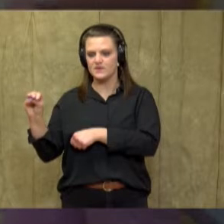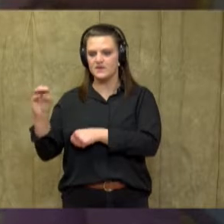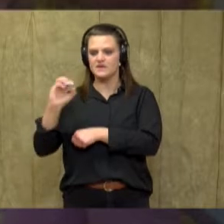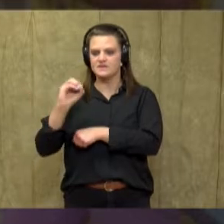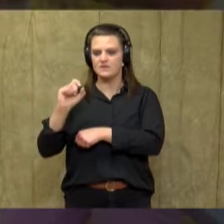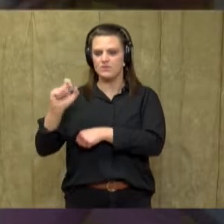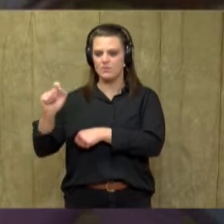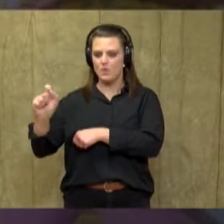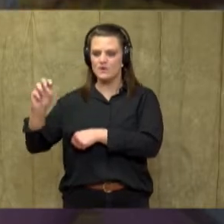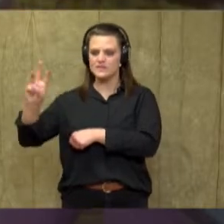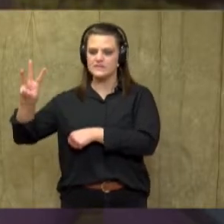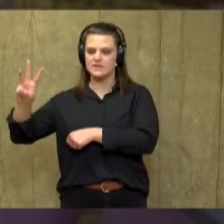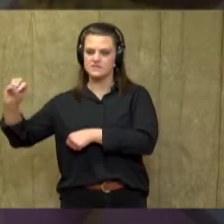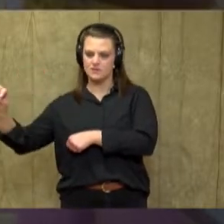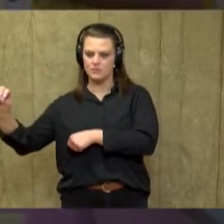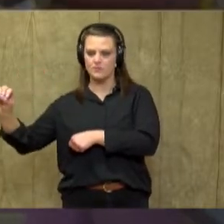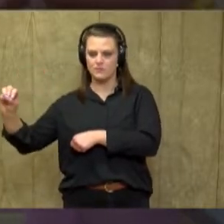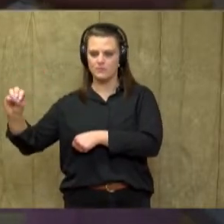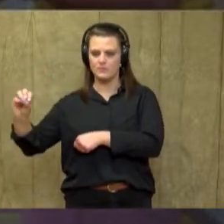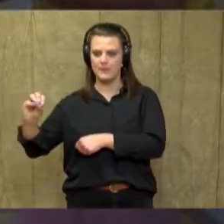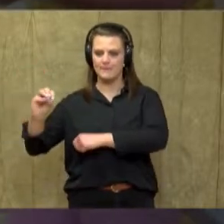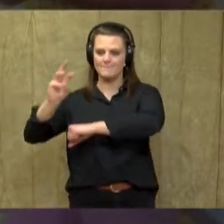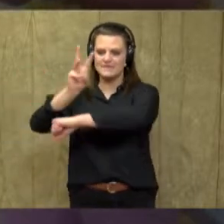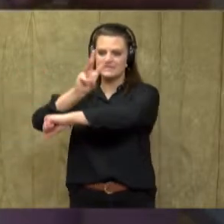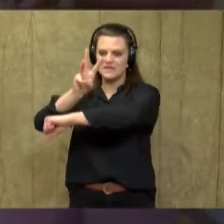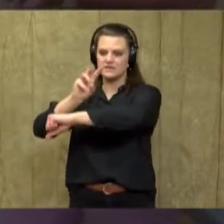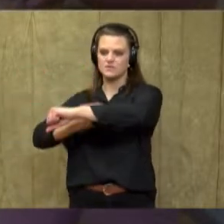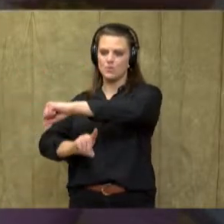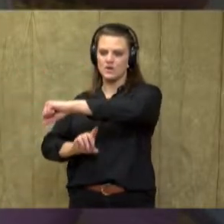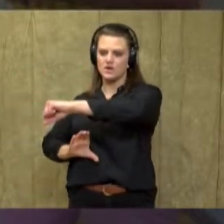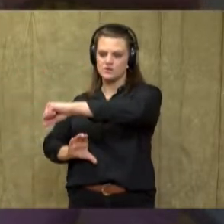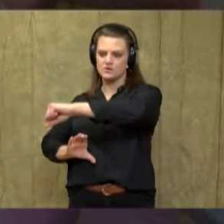0.60. So 60 hundredths.